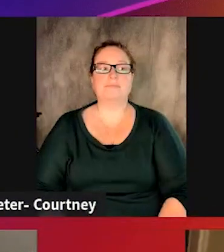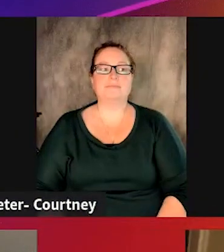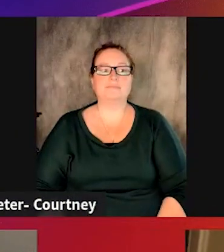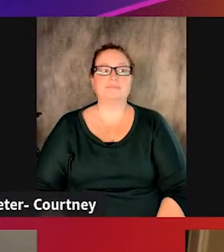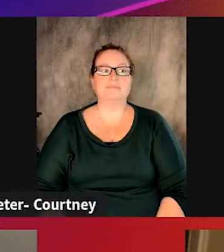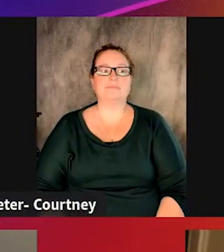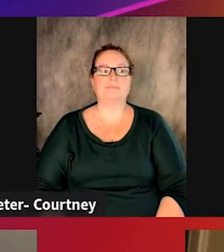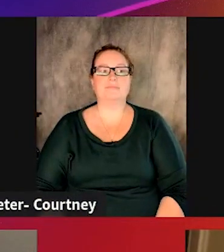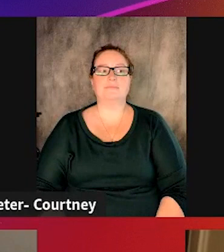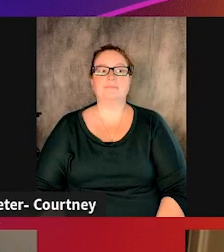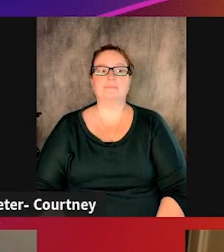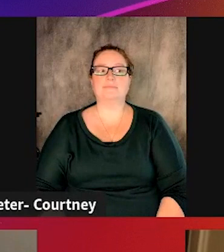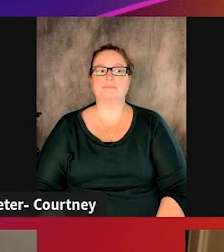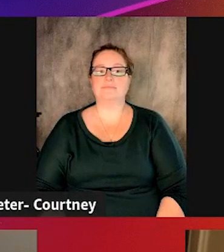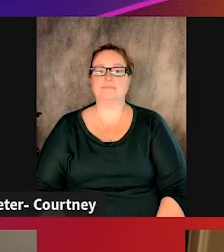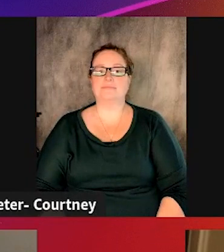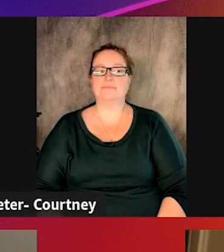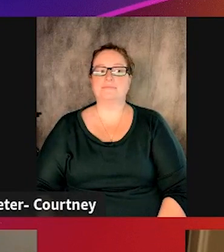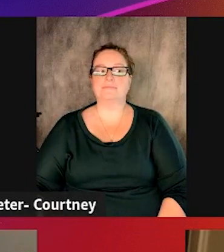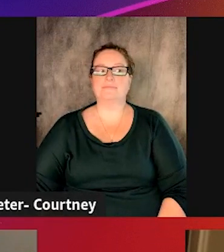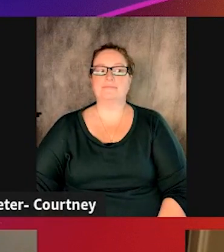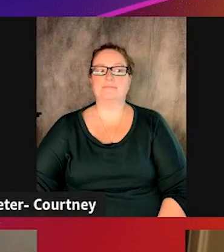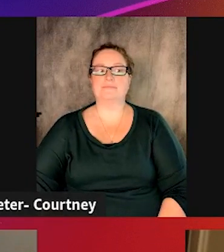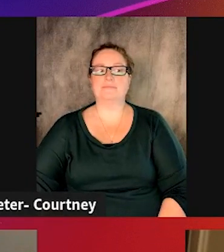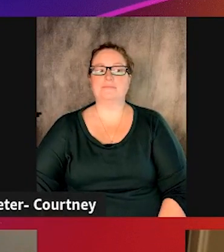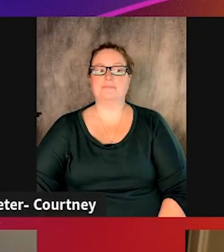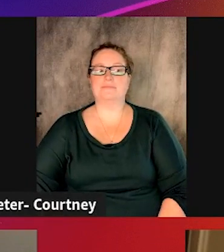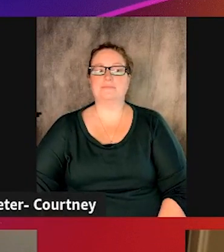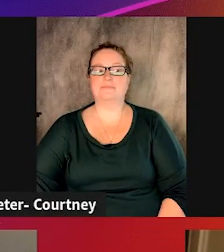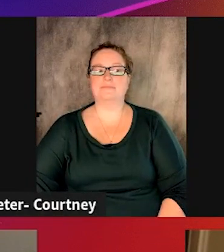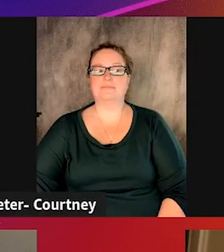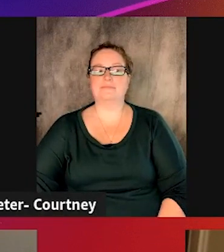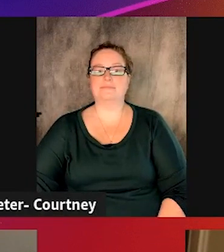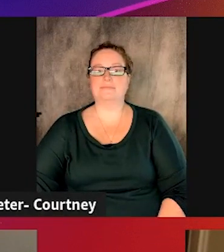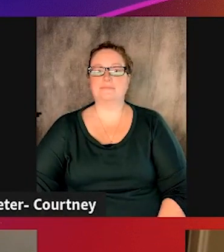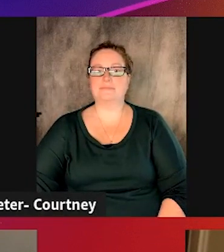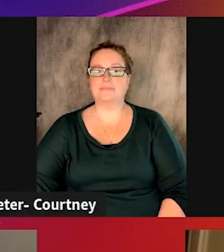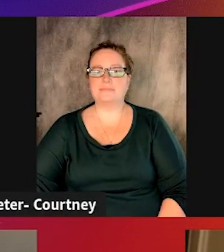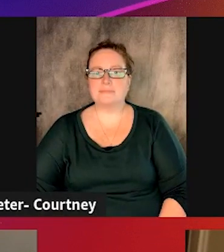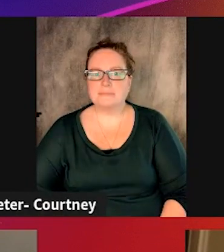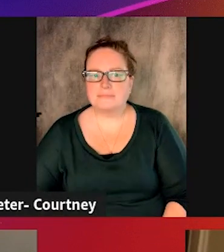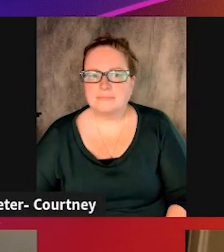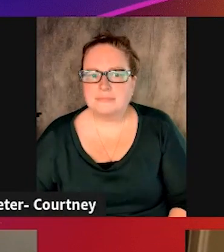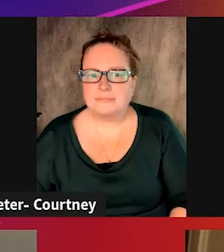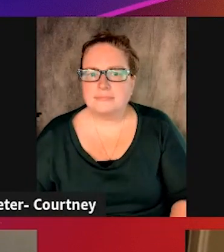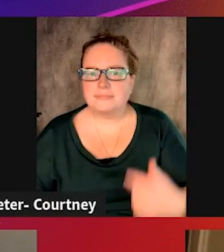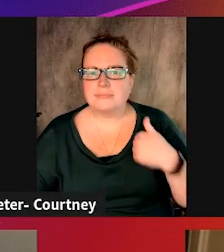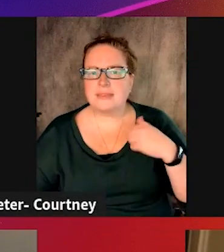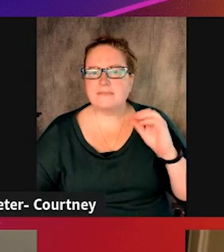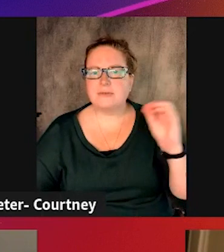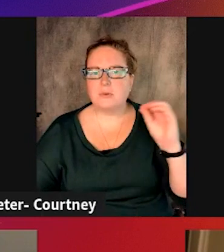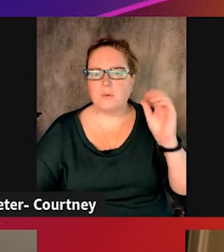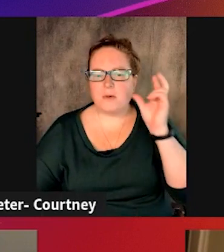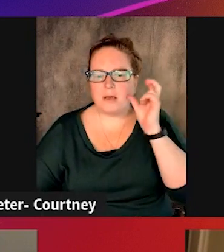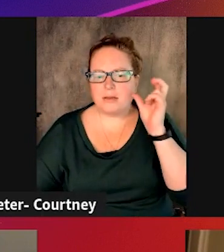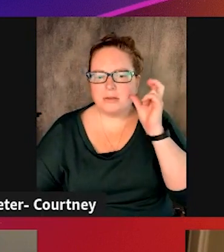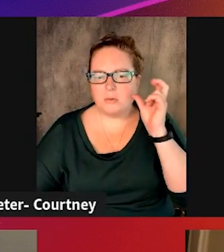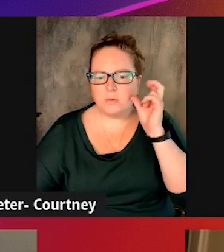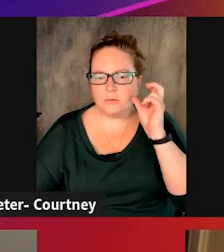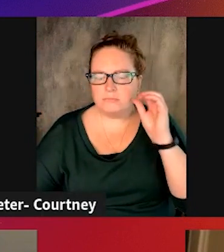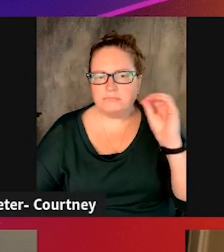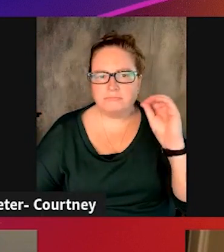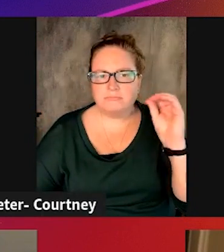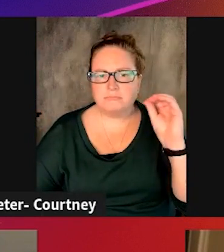Hello and welcome back to AWS On Air. I'm Am Grabelli, one of your hosts for AWS On Air here at reInvent.